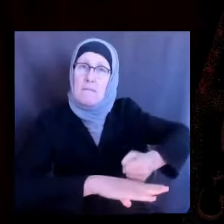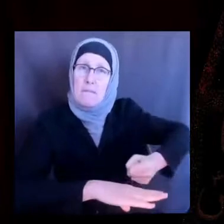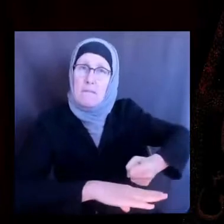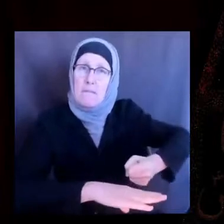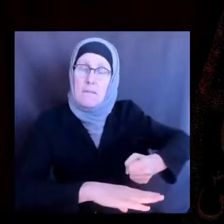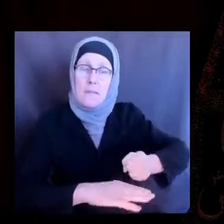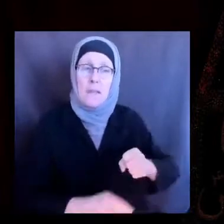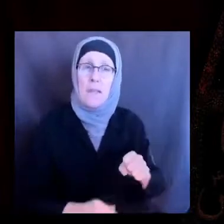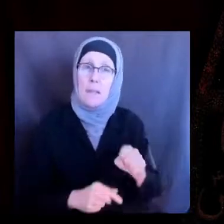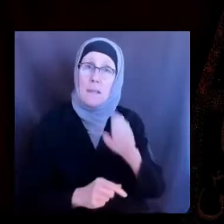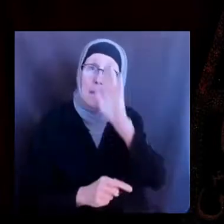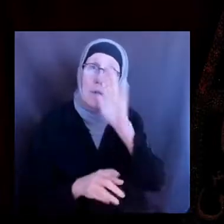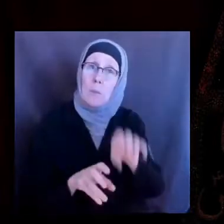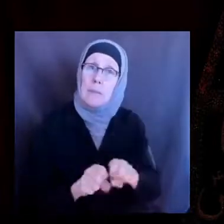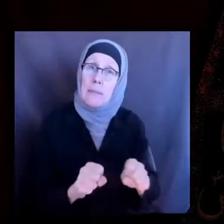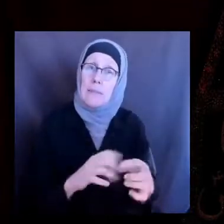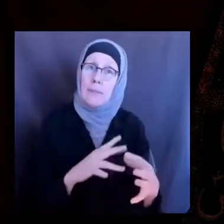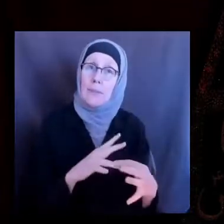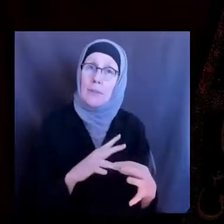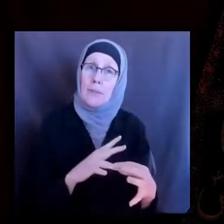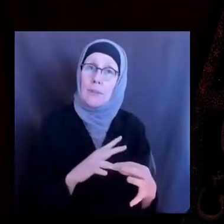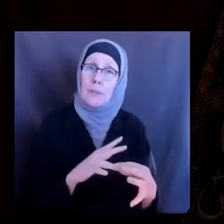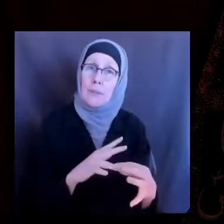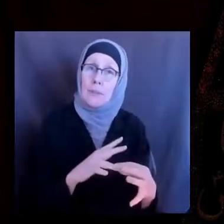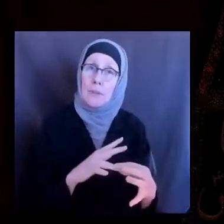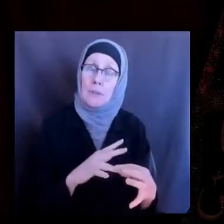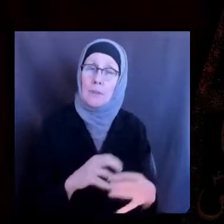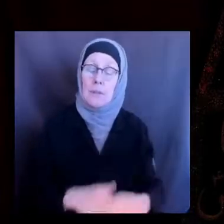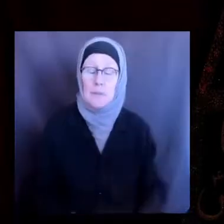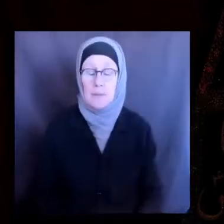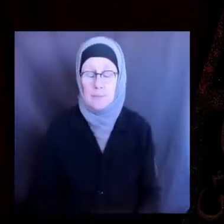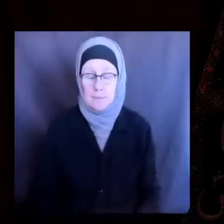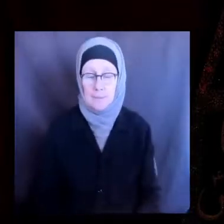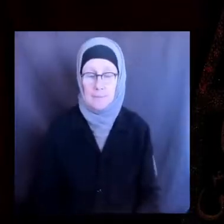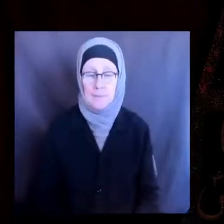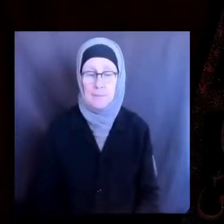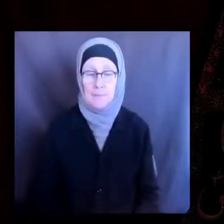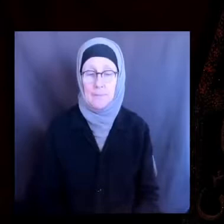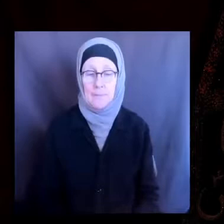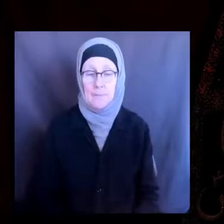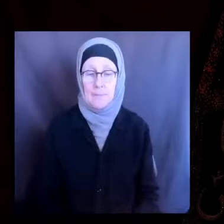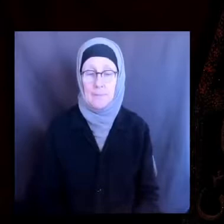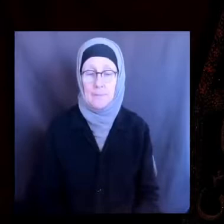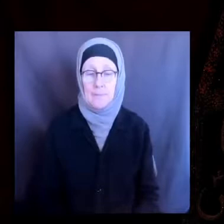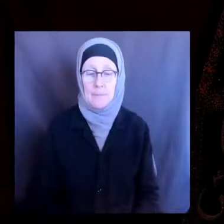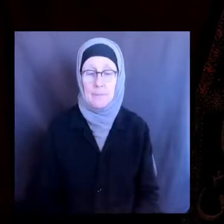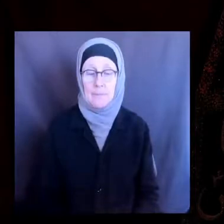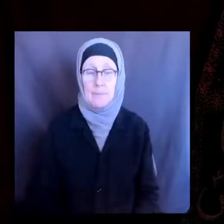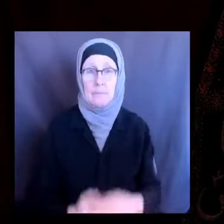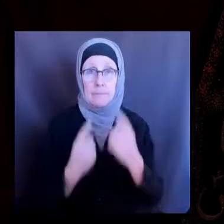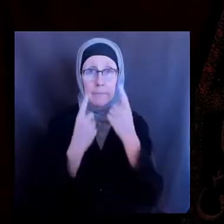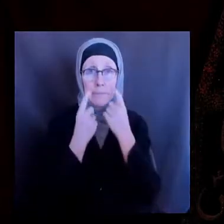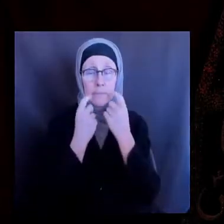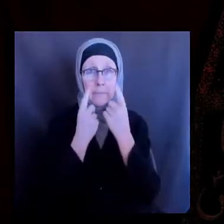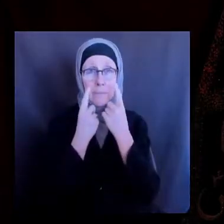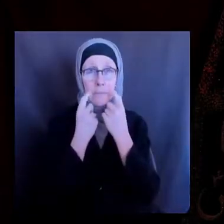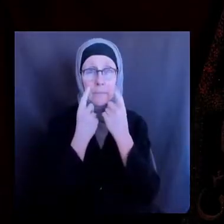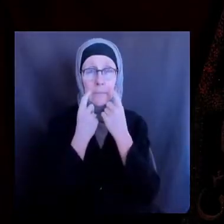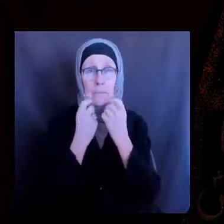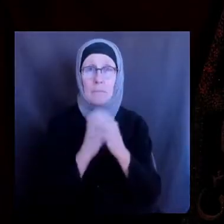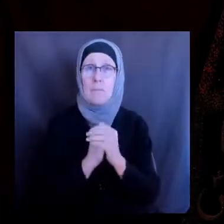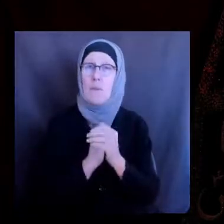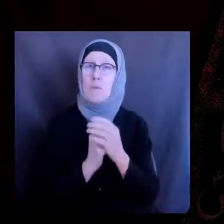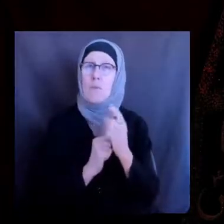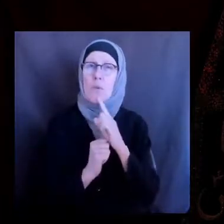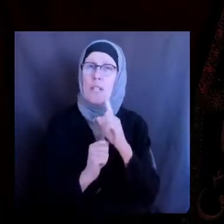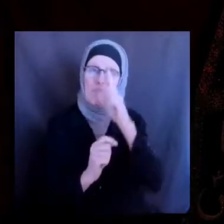and he looked at the belt itself, and he wanted to steal that belt. What does he do? Again, he